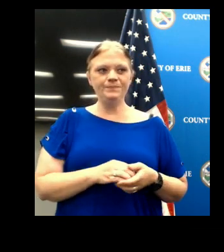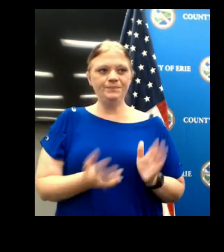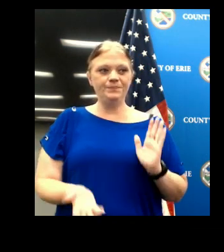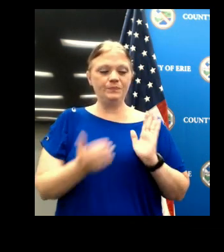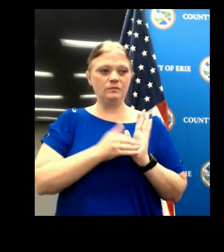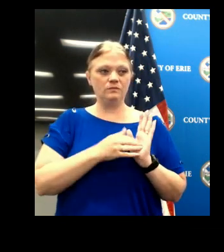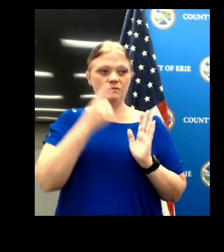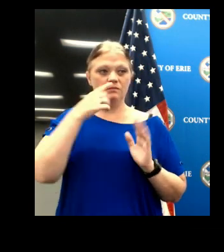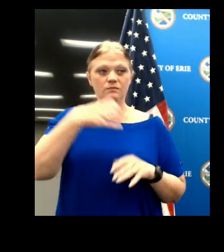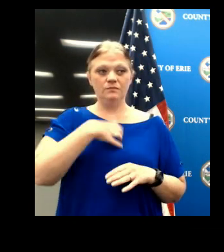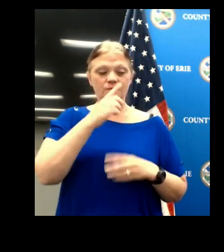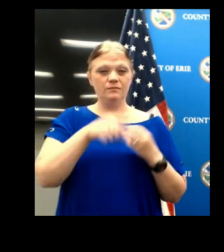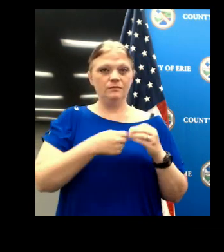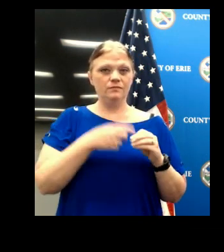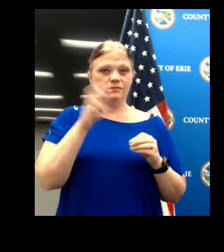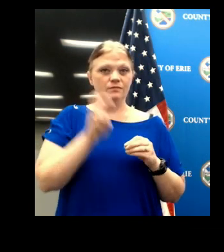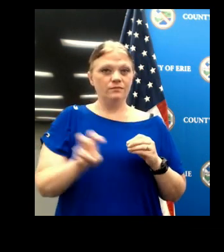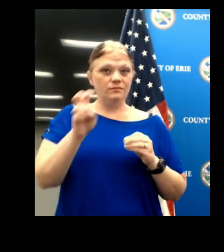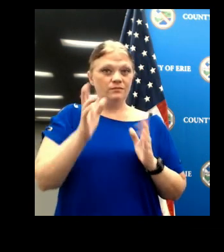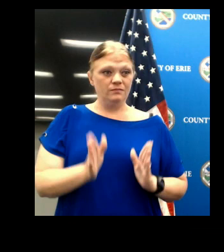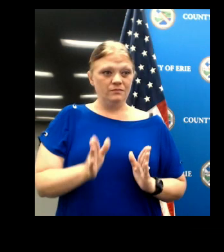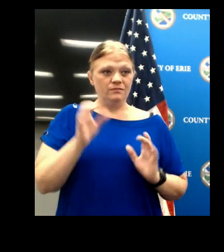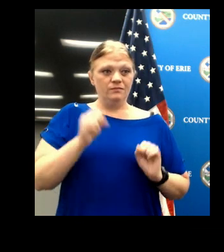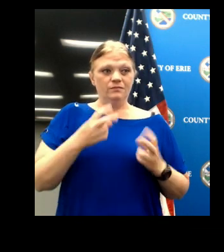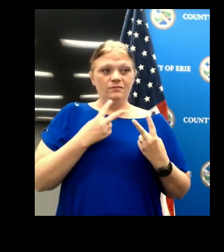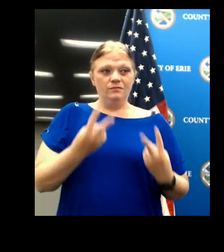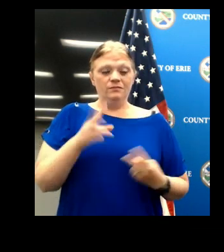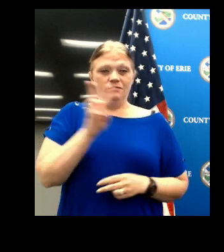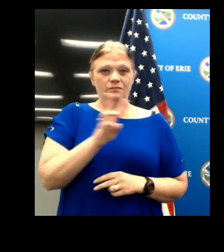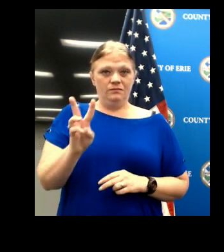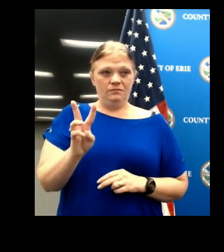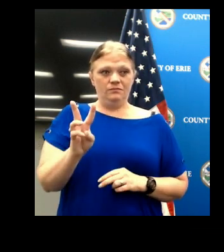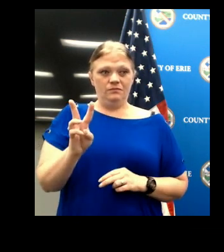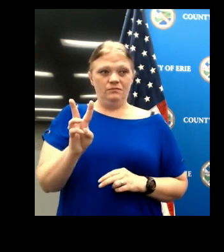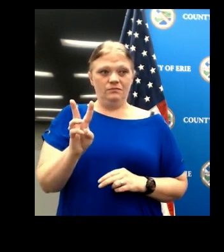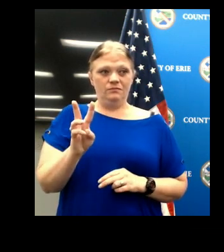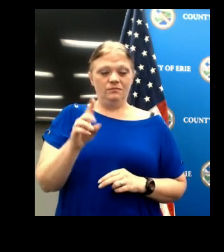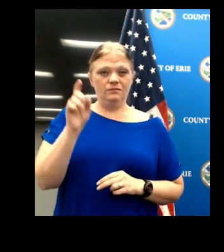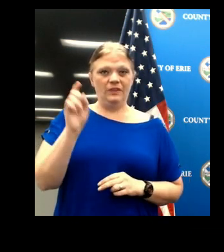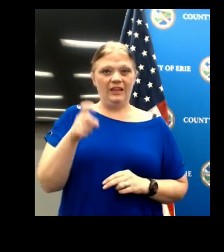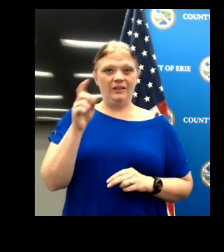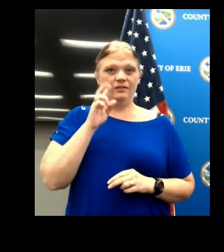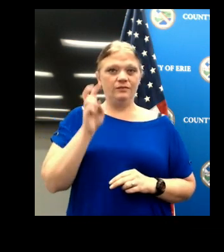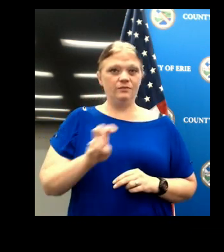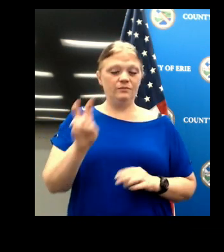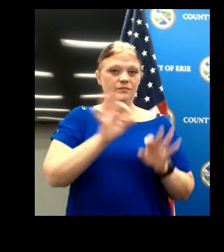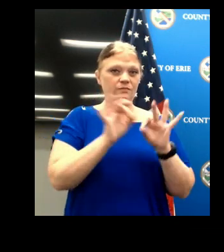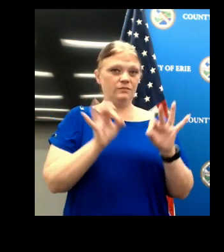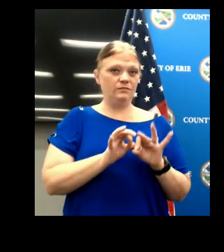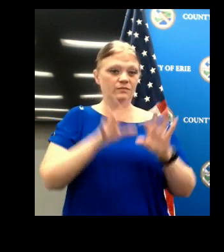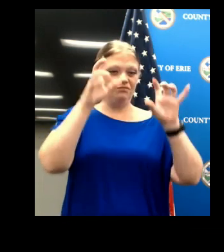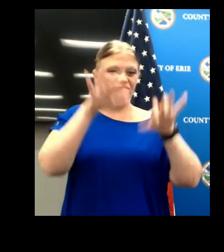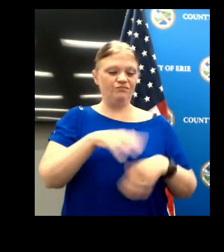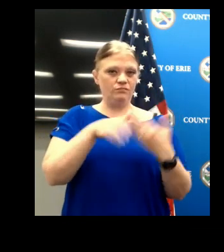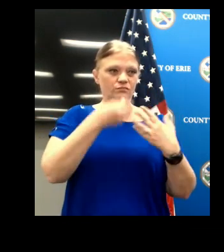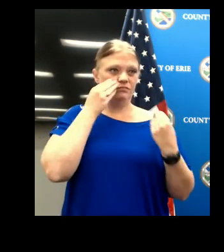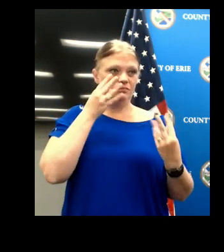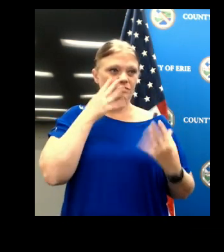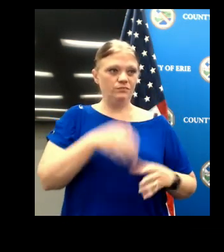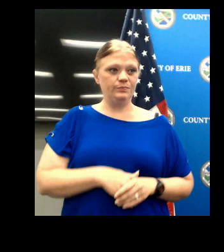for complaints about travelers, you can go to our Erie County website to click on our travel form and complete all the